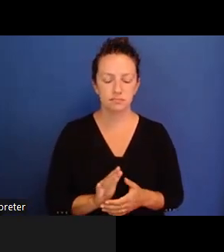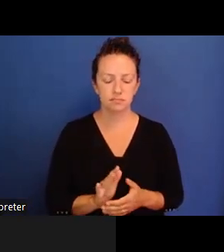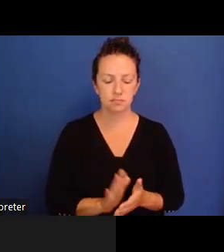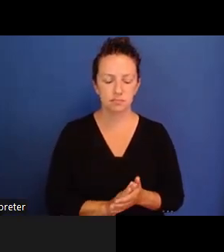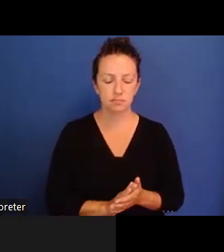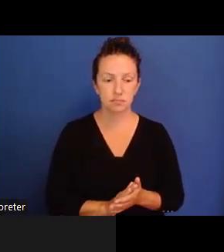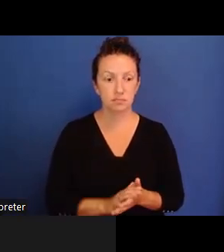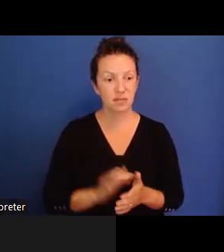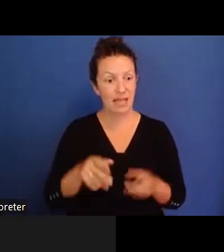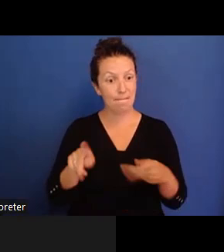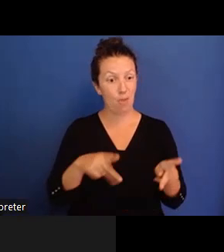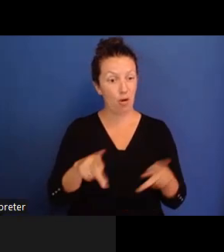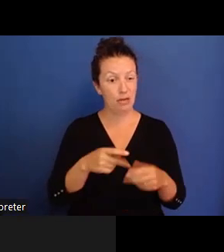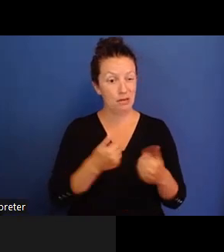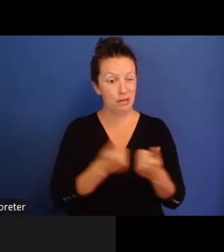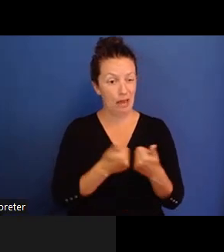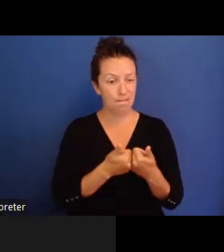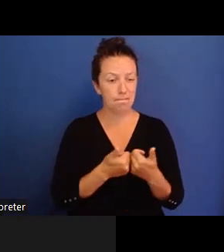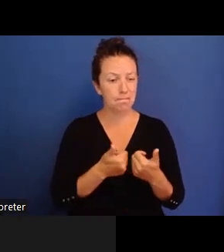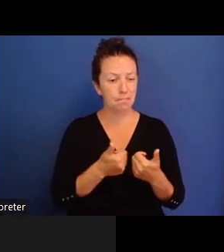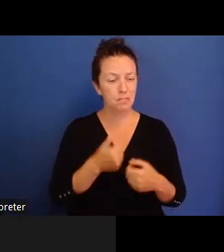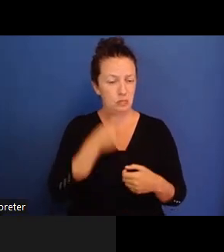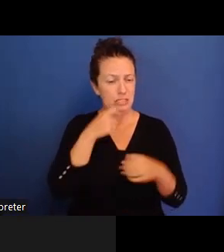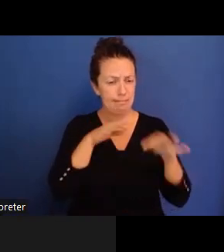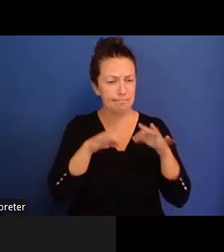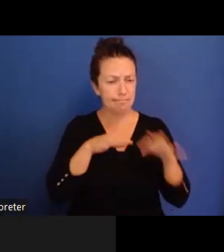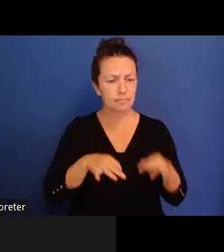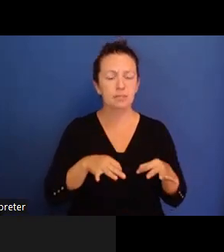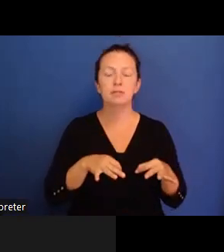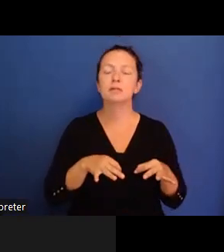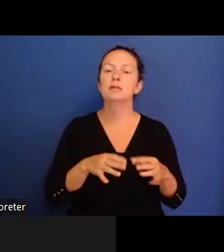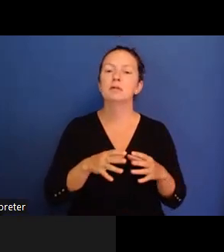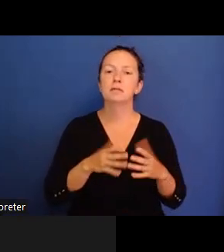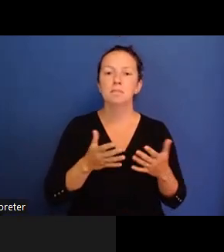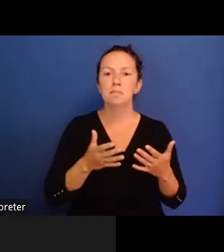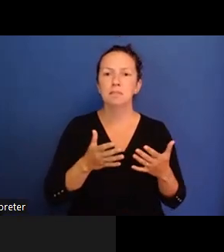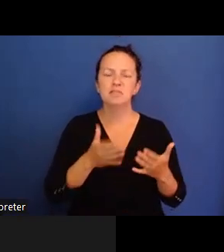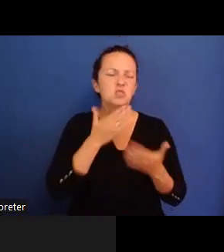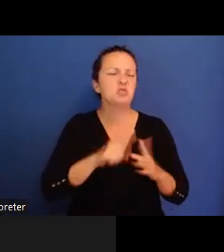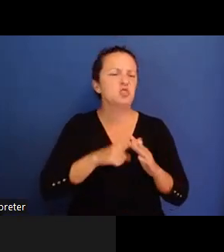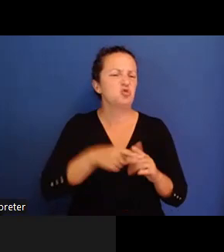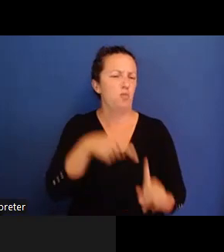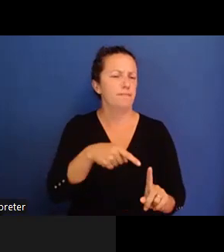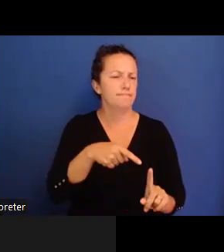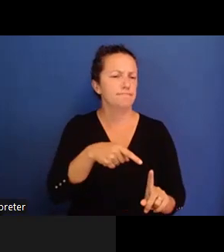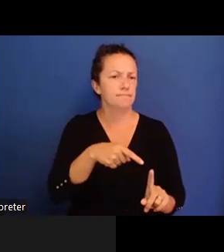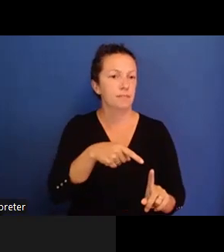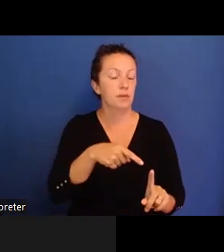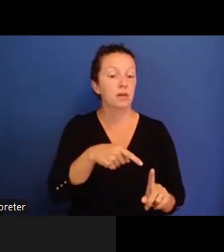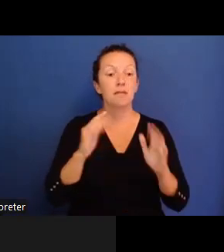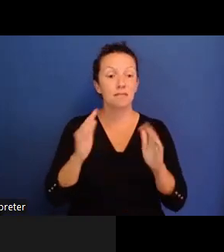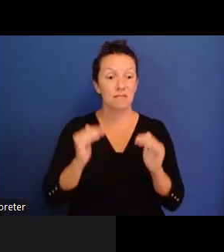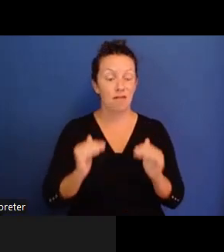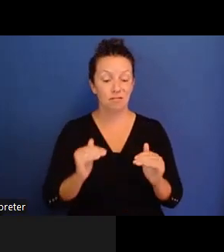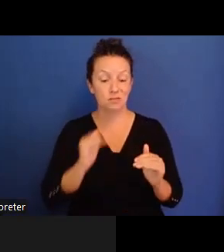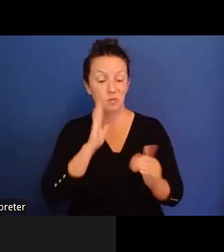party game, that's the simplest, and I think a good way to get started. So the next one we want to talk